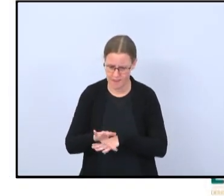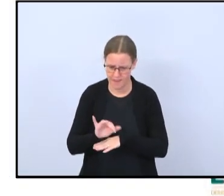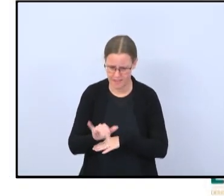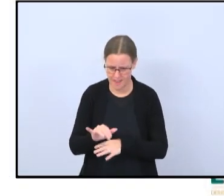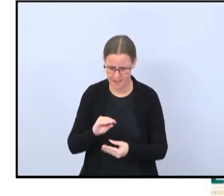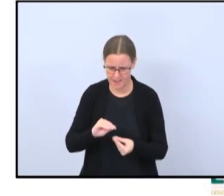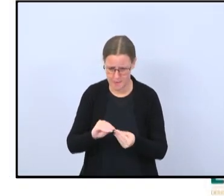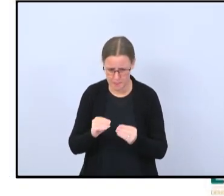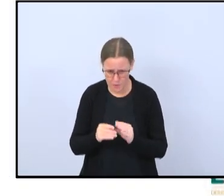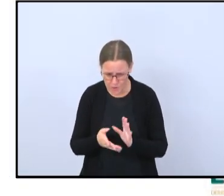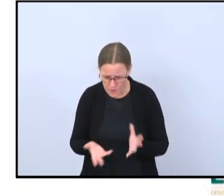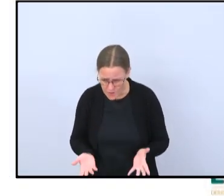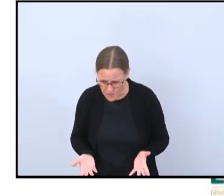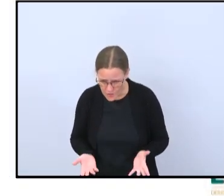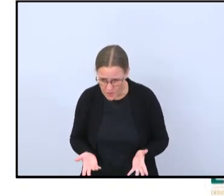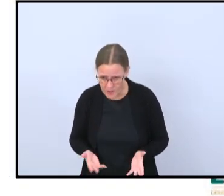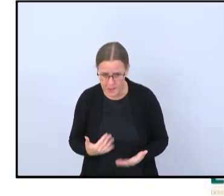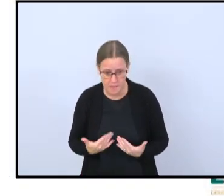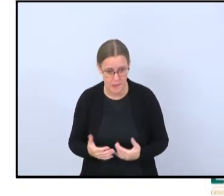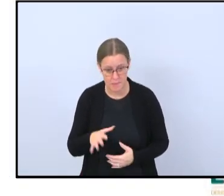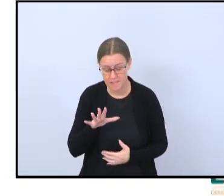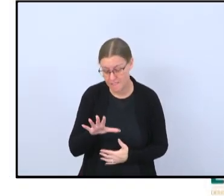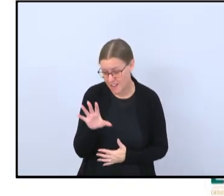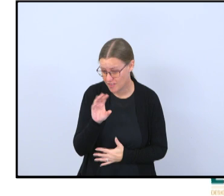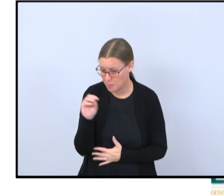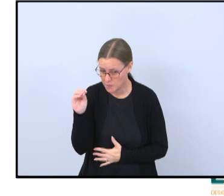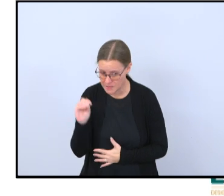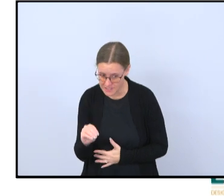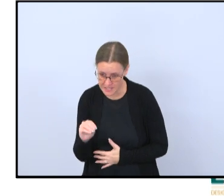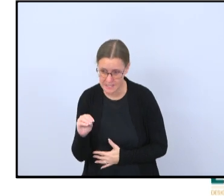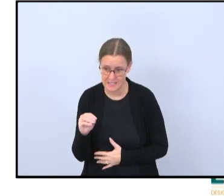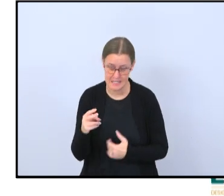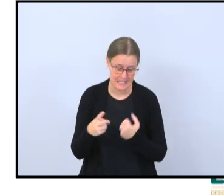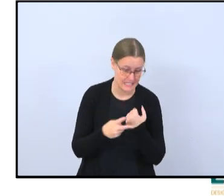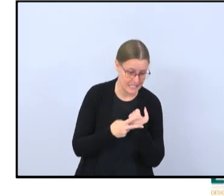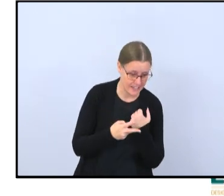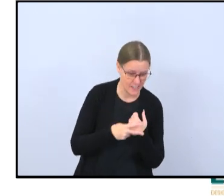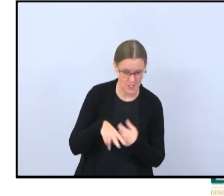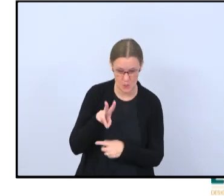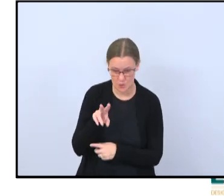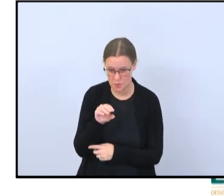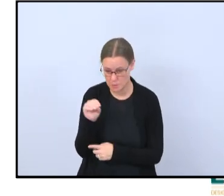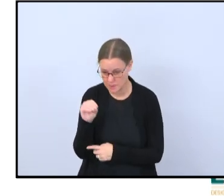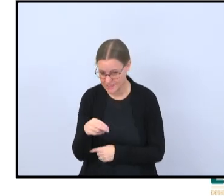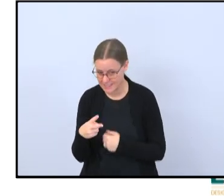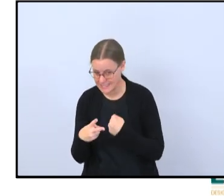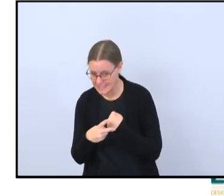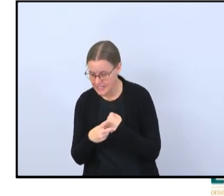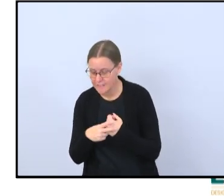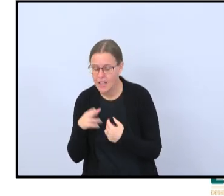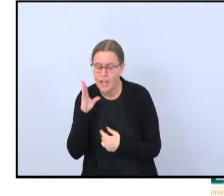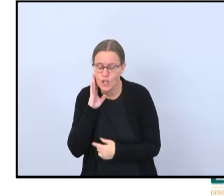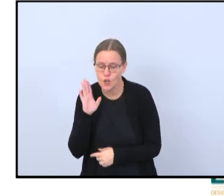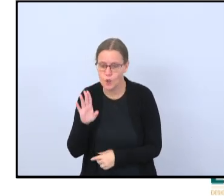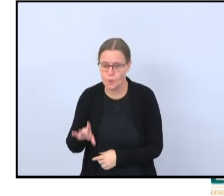Well, are we looking at a 5% savings, a 2% savings, a I know we're going to be able to pay it